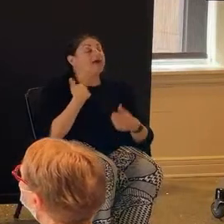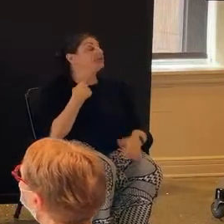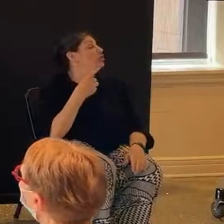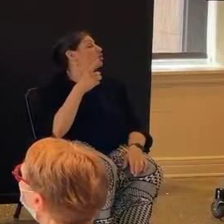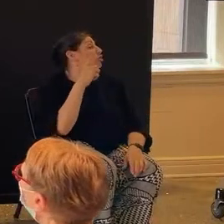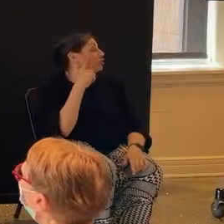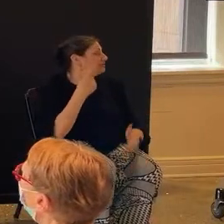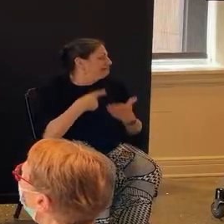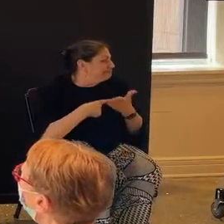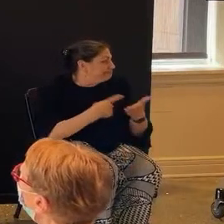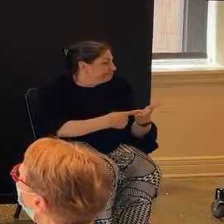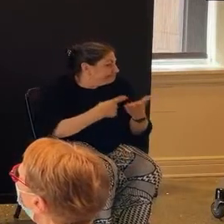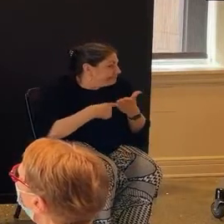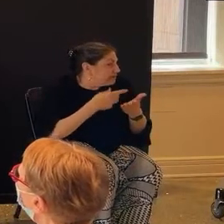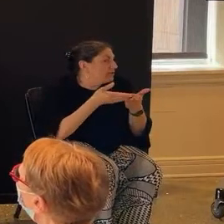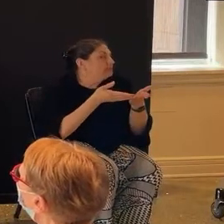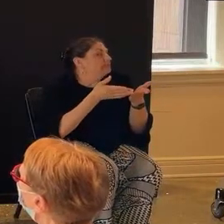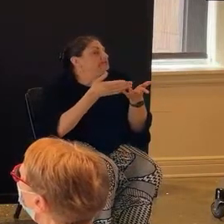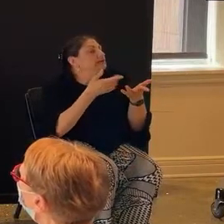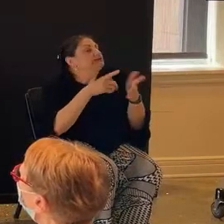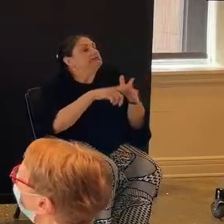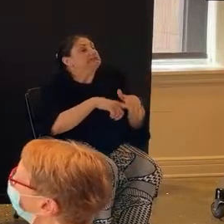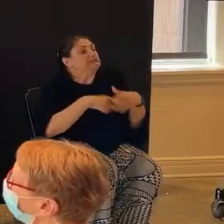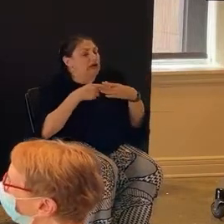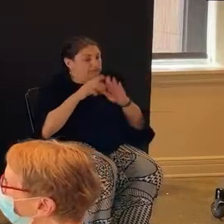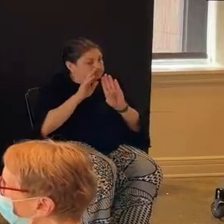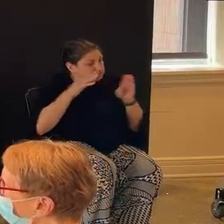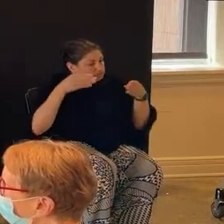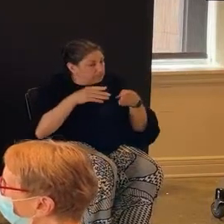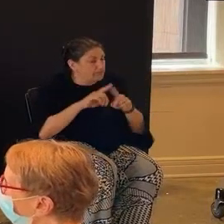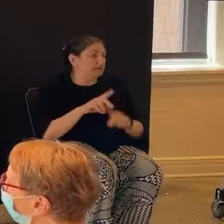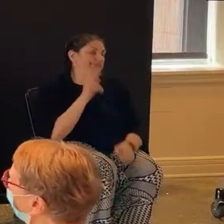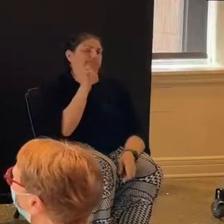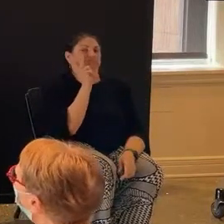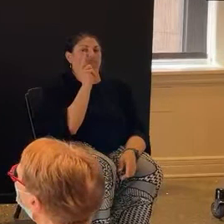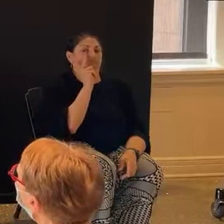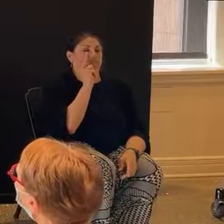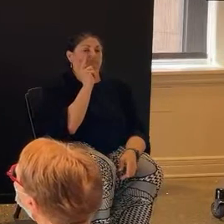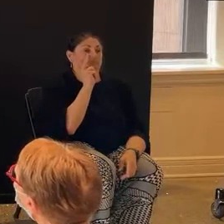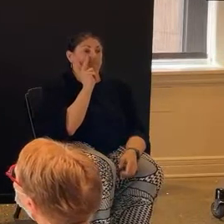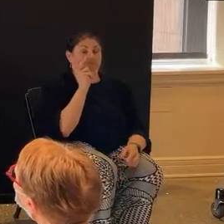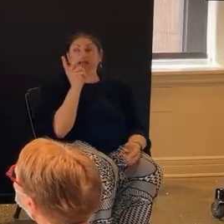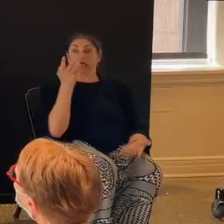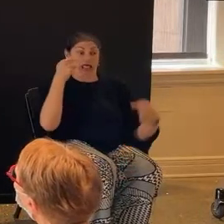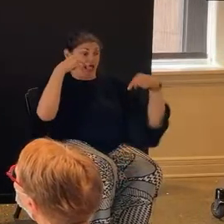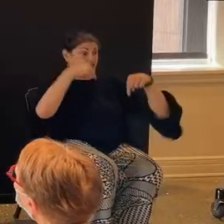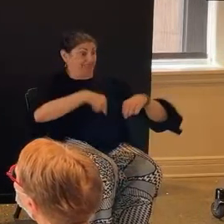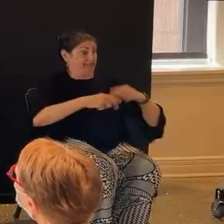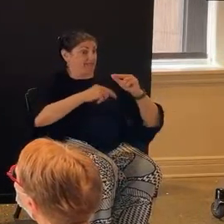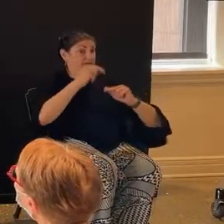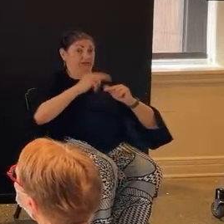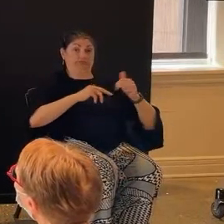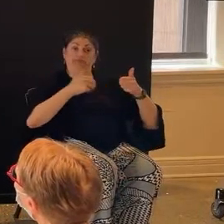old concrete buildings like this one. You know, this one's been retrofit, so we're not worried, but this was one in Christchurch, New